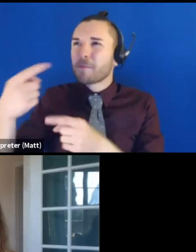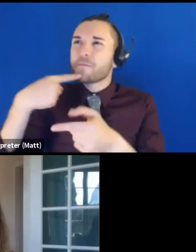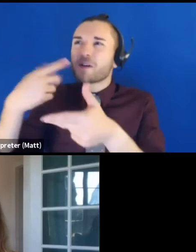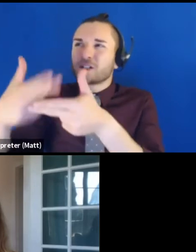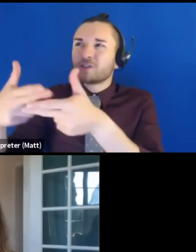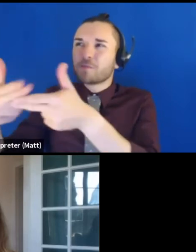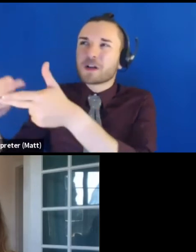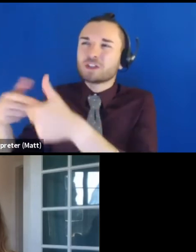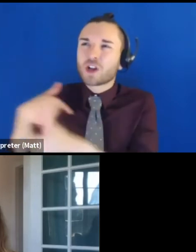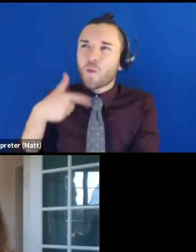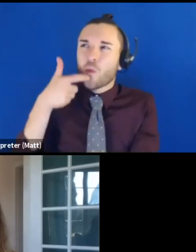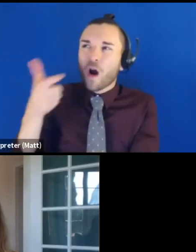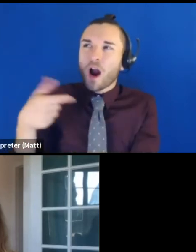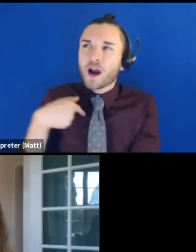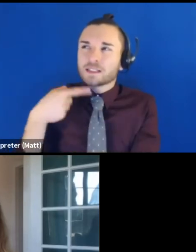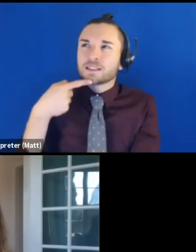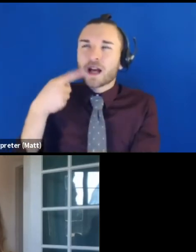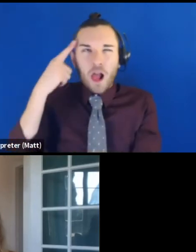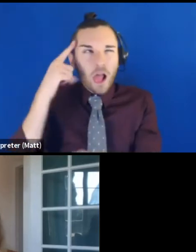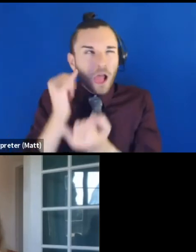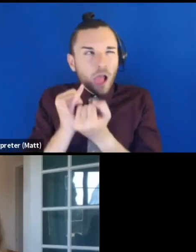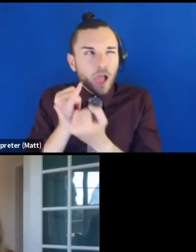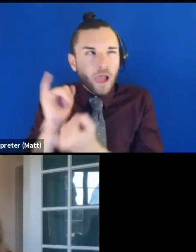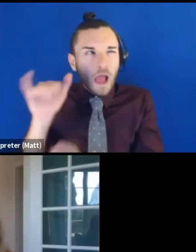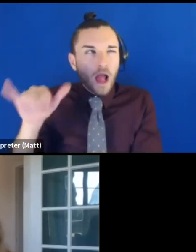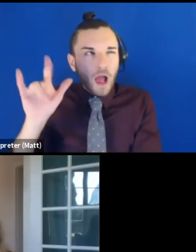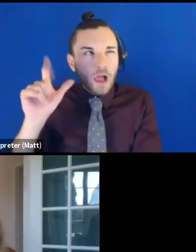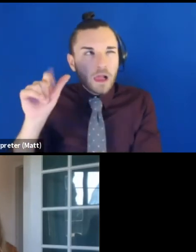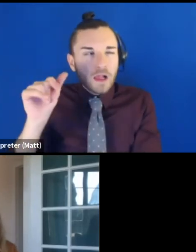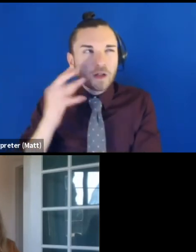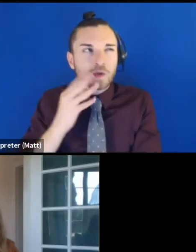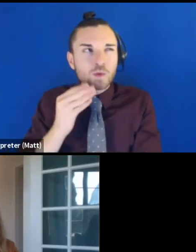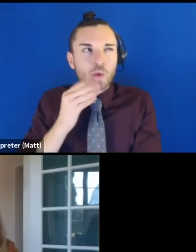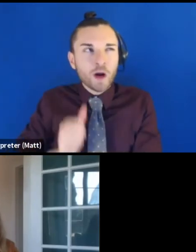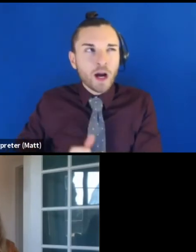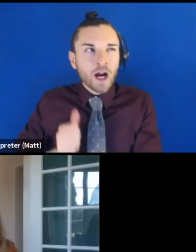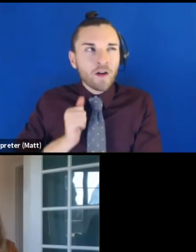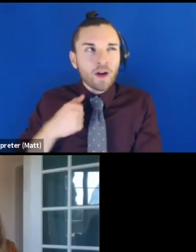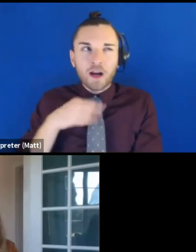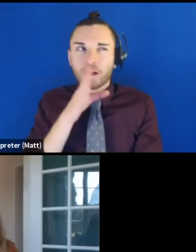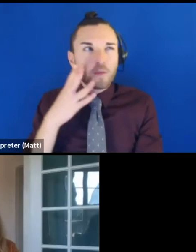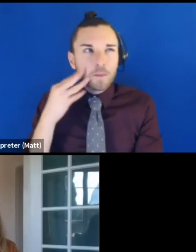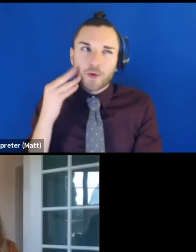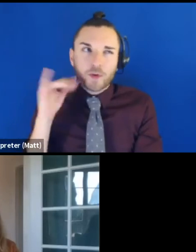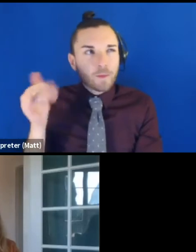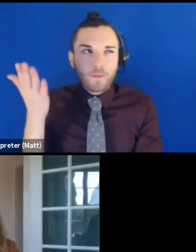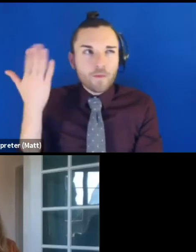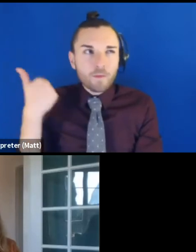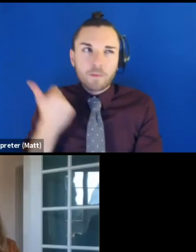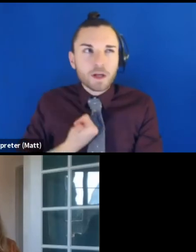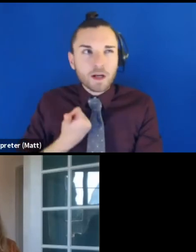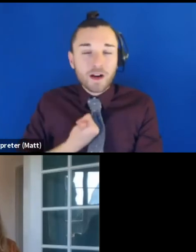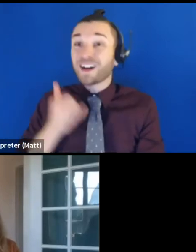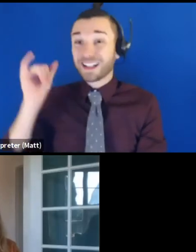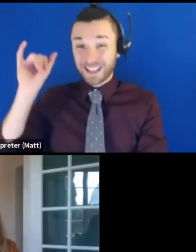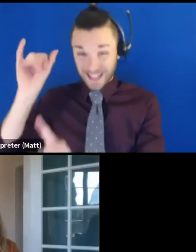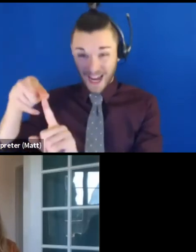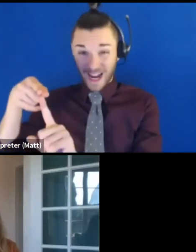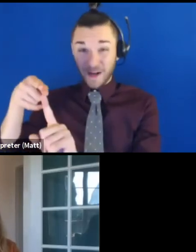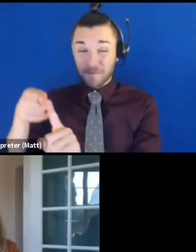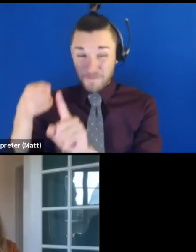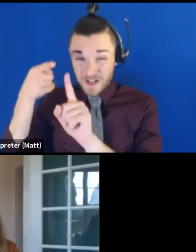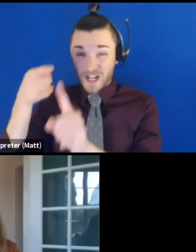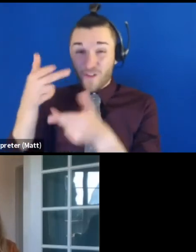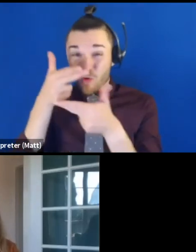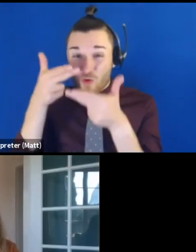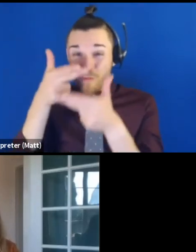way that I've never seen on TV. Like, I actually felt like I was like, this is a specific sense of humor that kids of that age have with